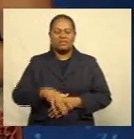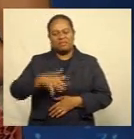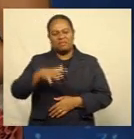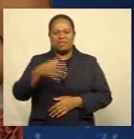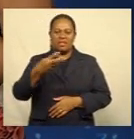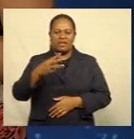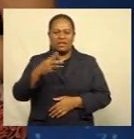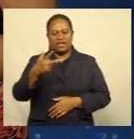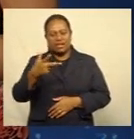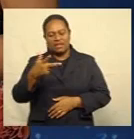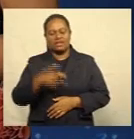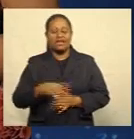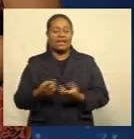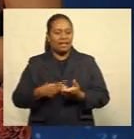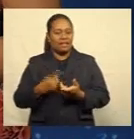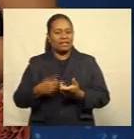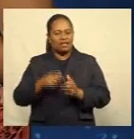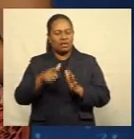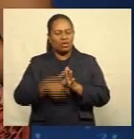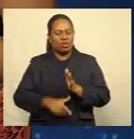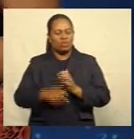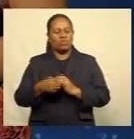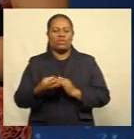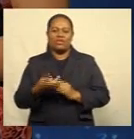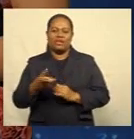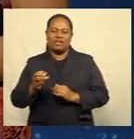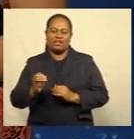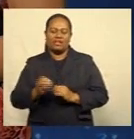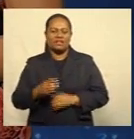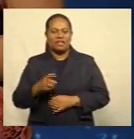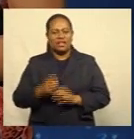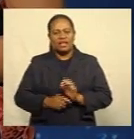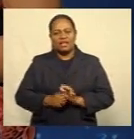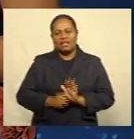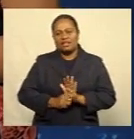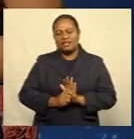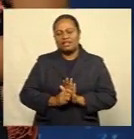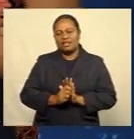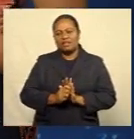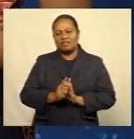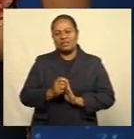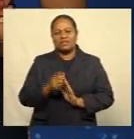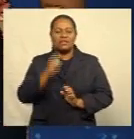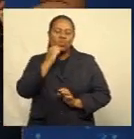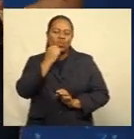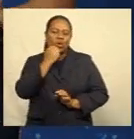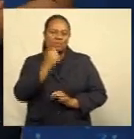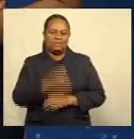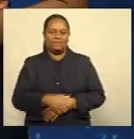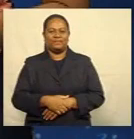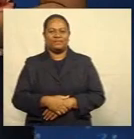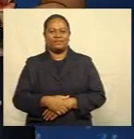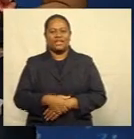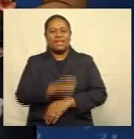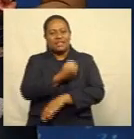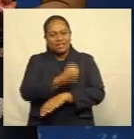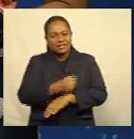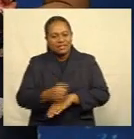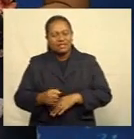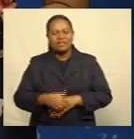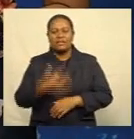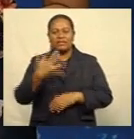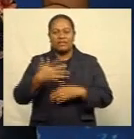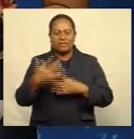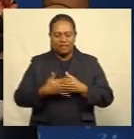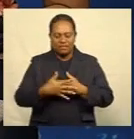degrees. The other two had low 30s. Temperature still felt quite warm. At sea, southeast winds 15